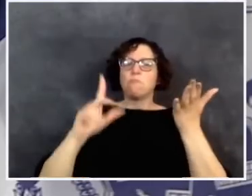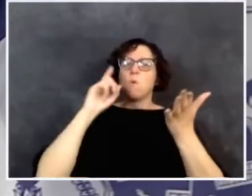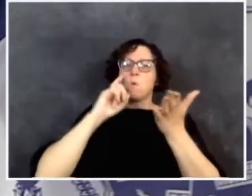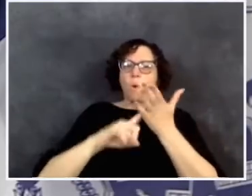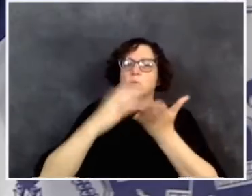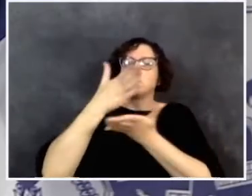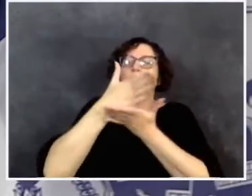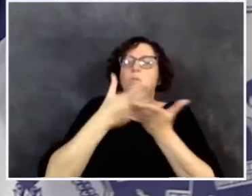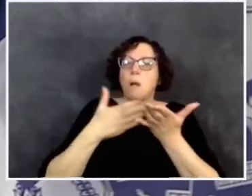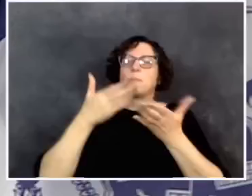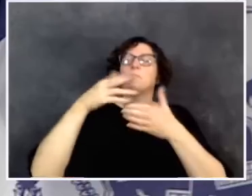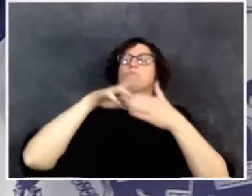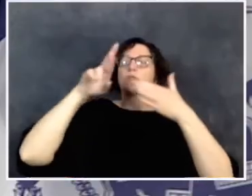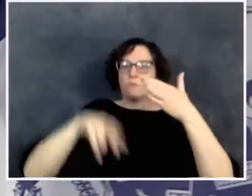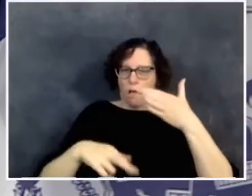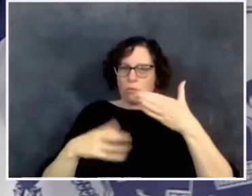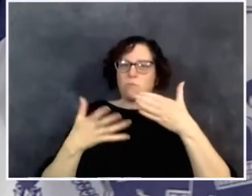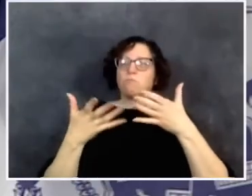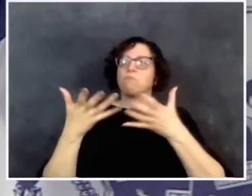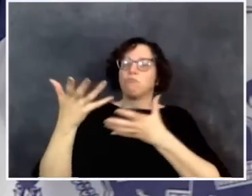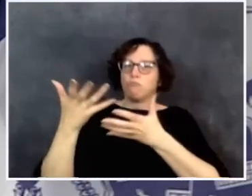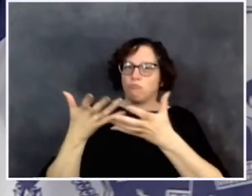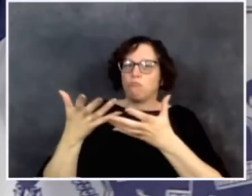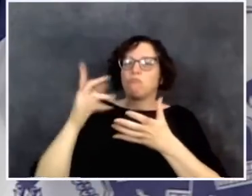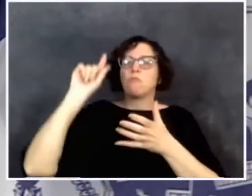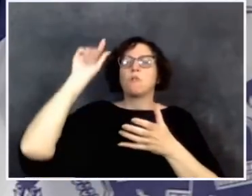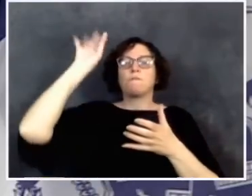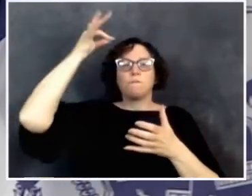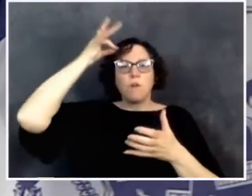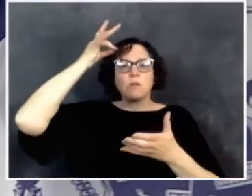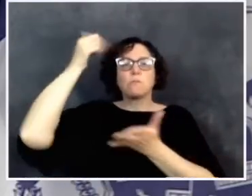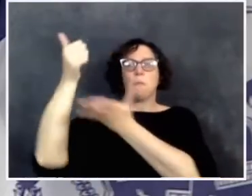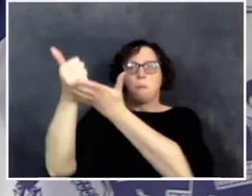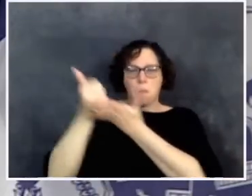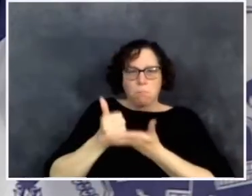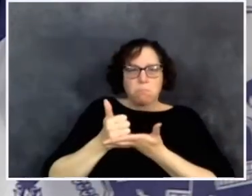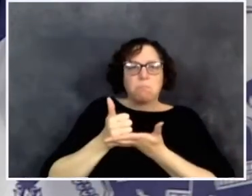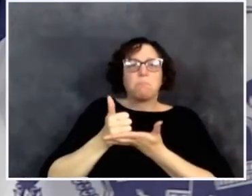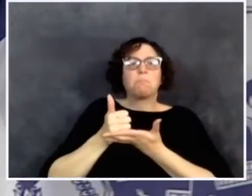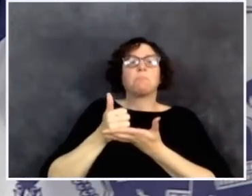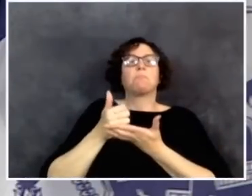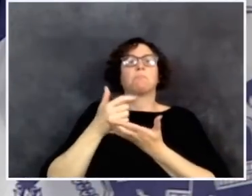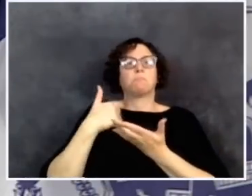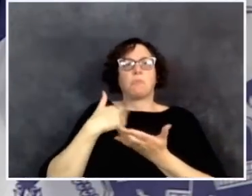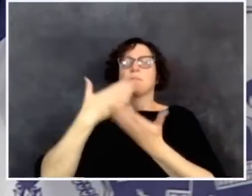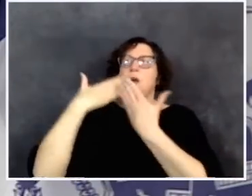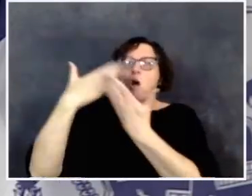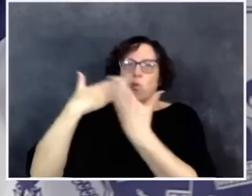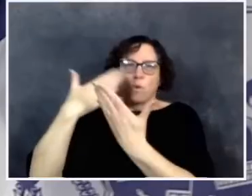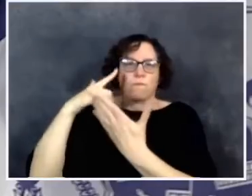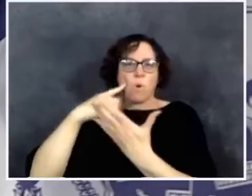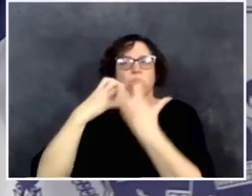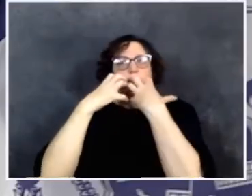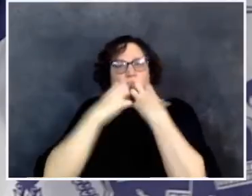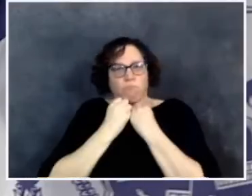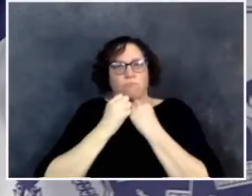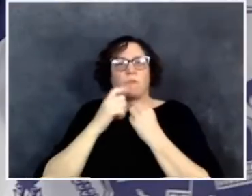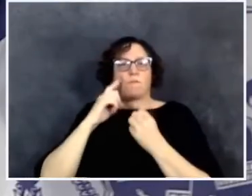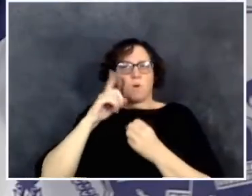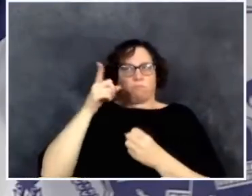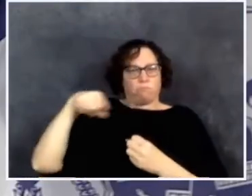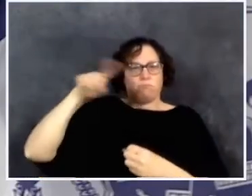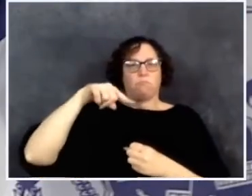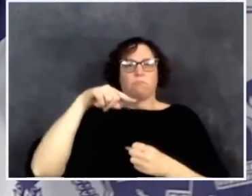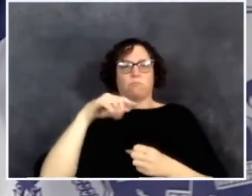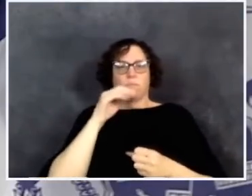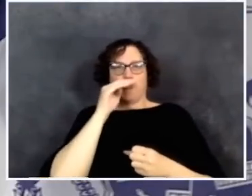of ventilators, PPEs, personnel, and I valued that, and I said it. I praised it many times because it was something we needed.